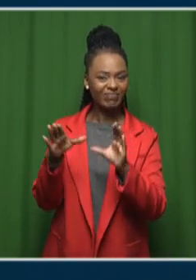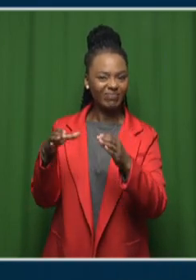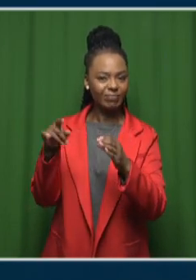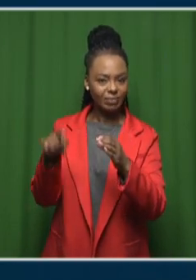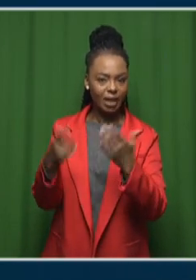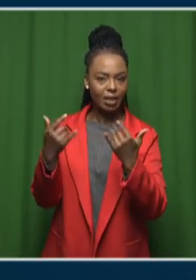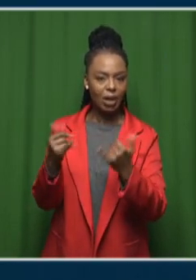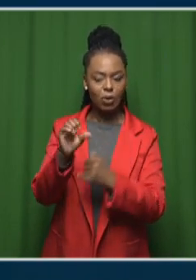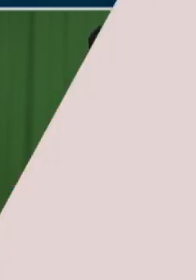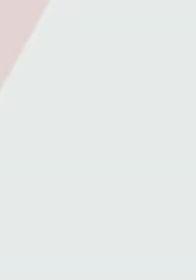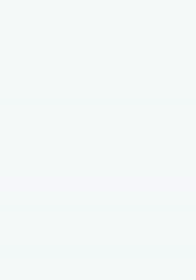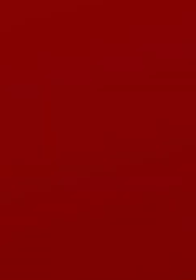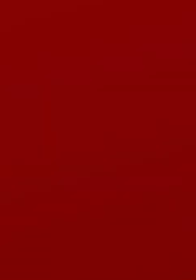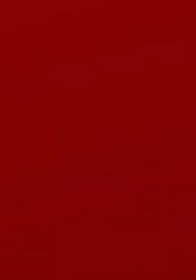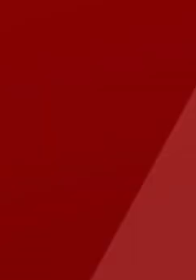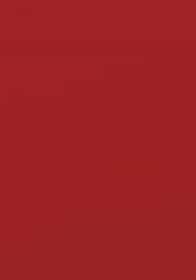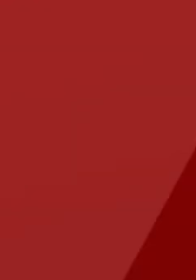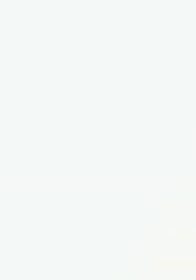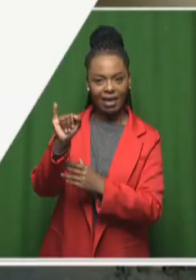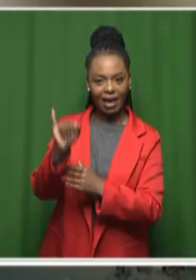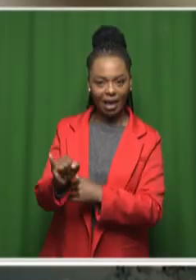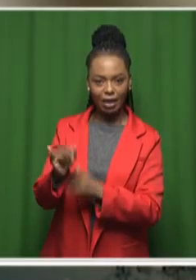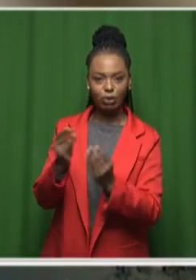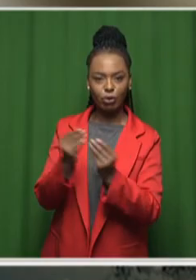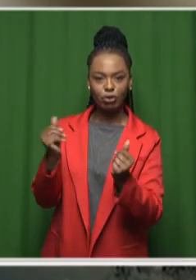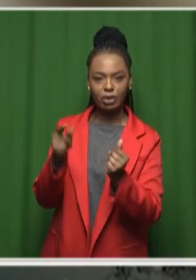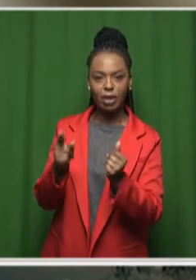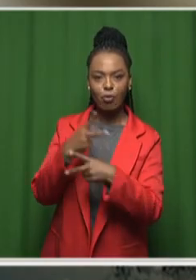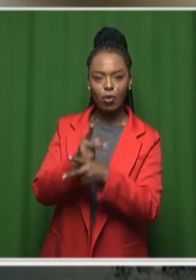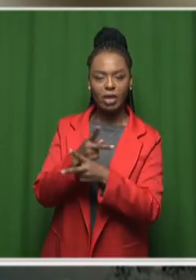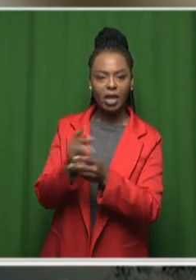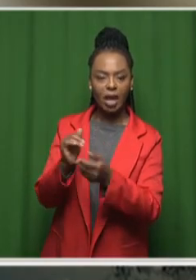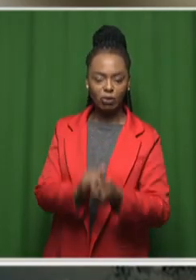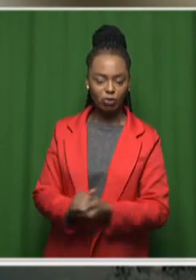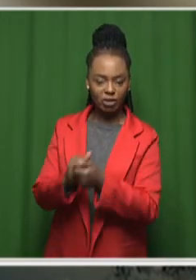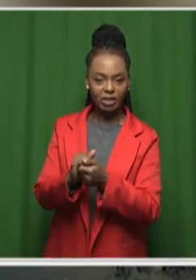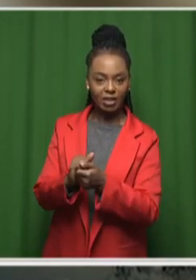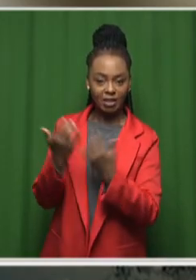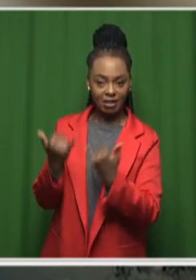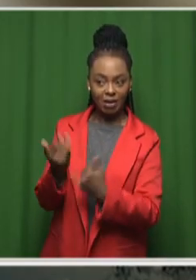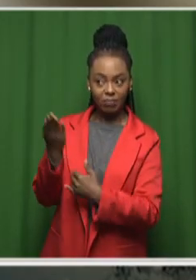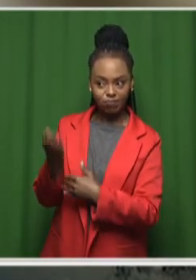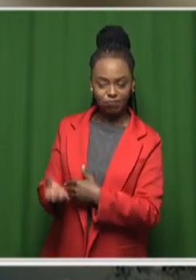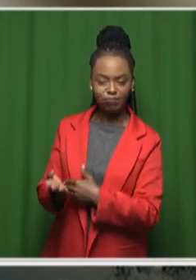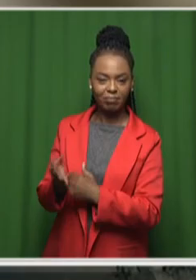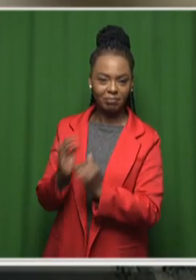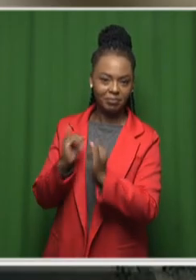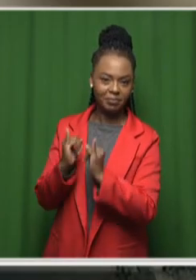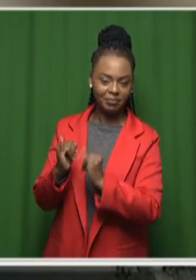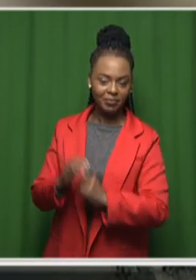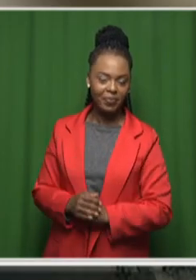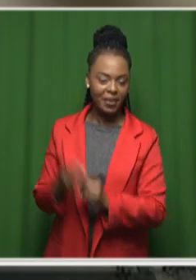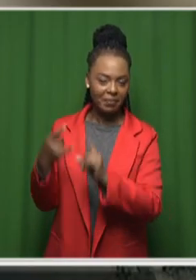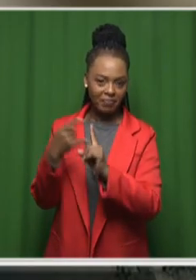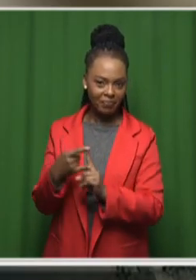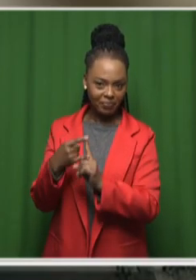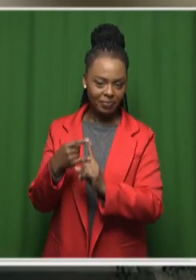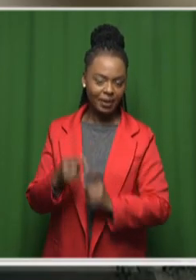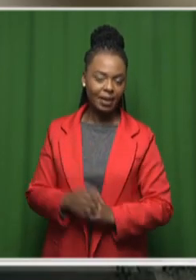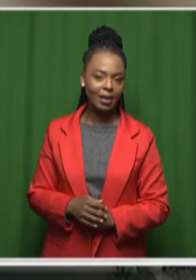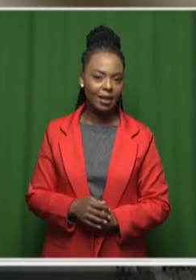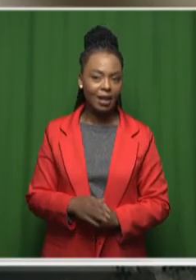Nyamnjoh, Botlhale AI Solutions Product Associate. Sue, a very good morning. Thanks for joining us. Welcome. Hi, Simpiwe. Thanks for having